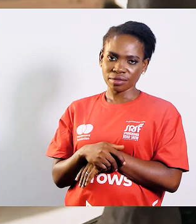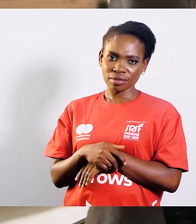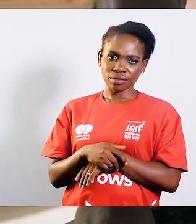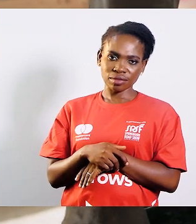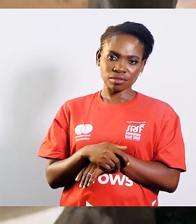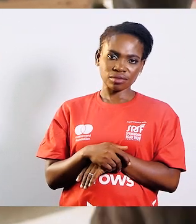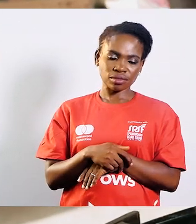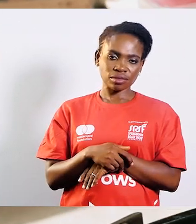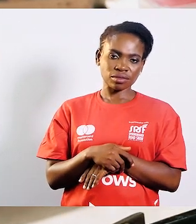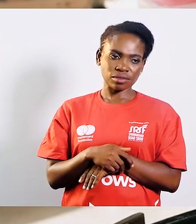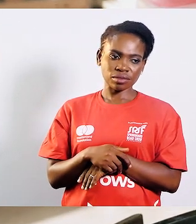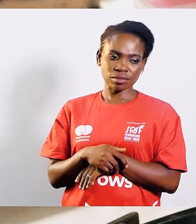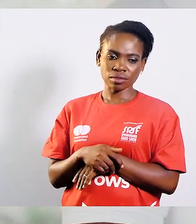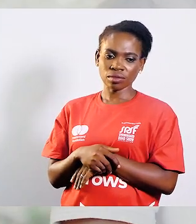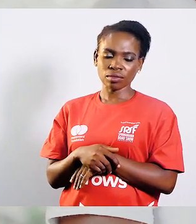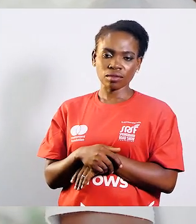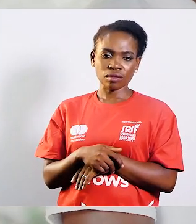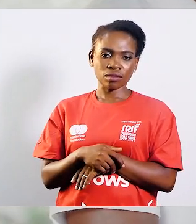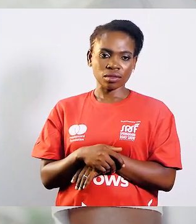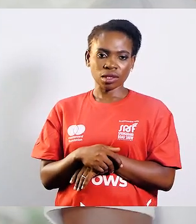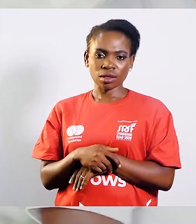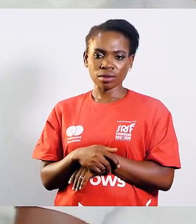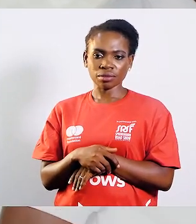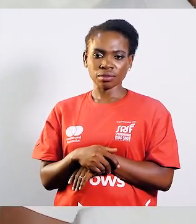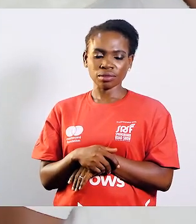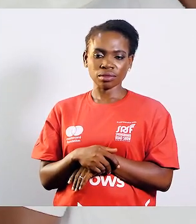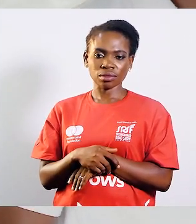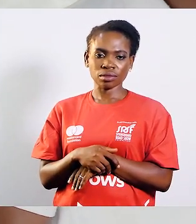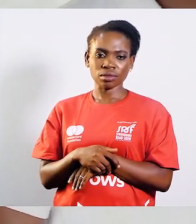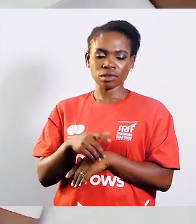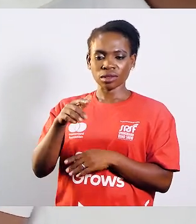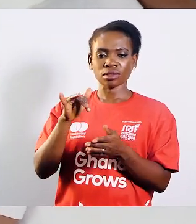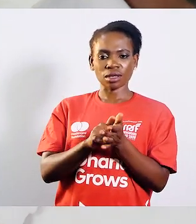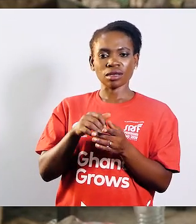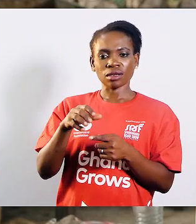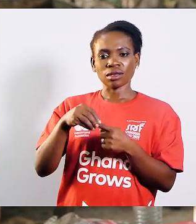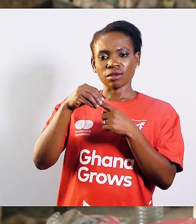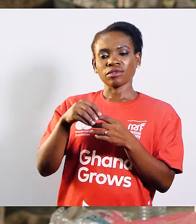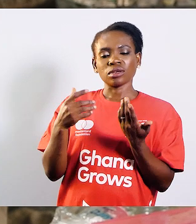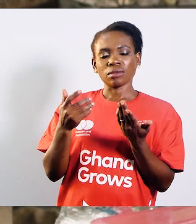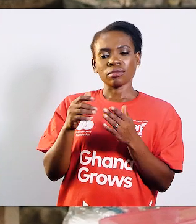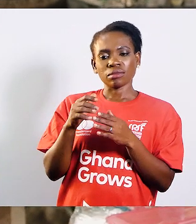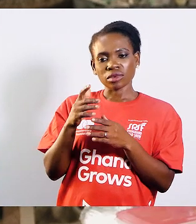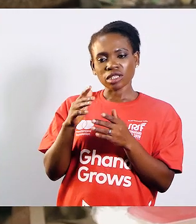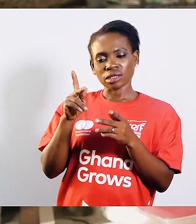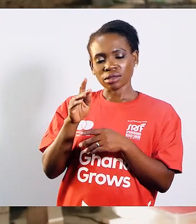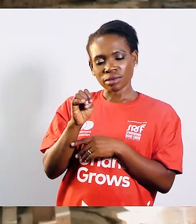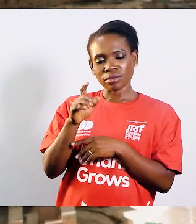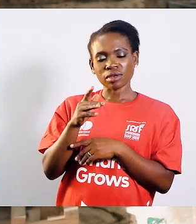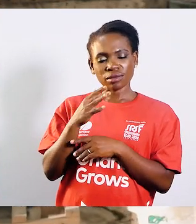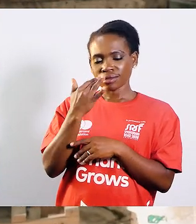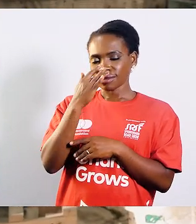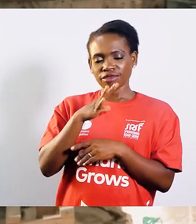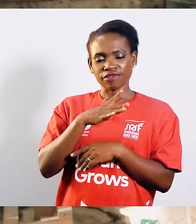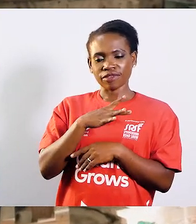Okay. So this is the lovely mushroom kebab that you talked about. Exactly. It smells good already.